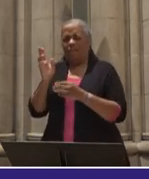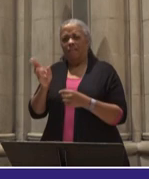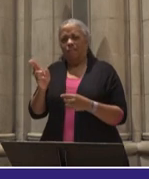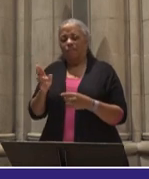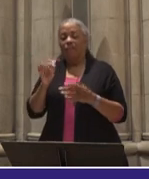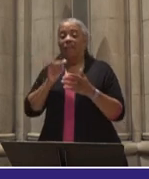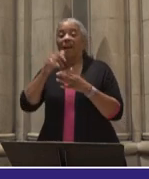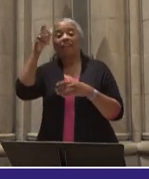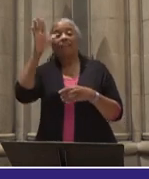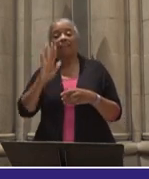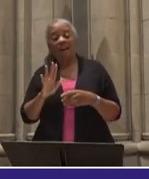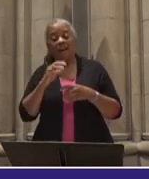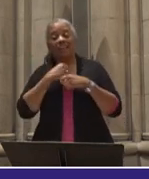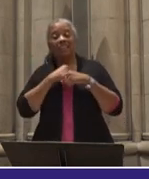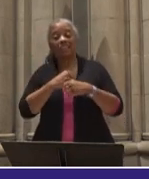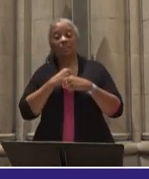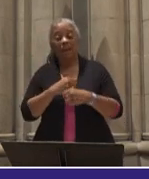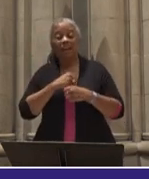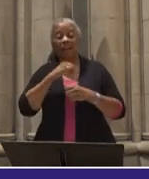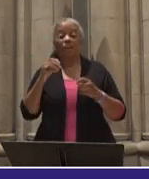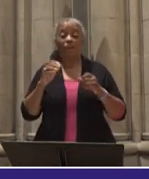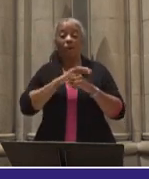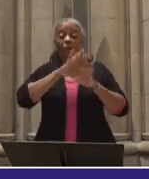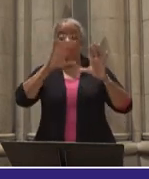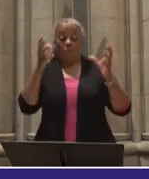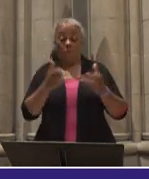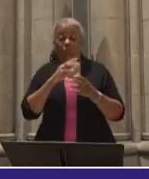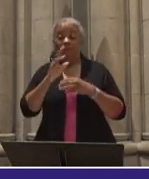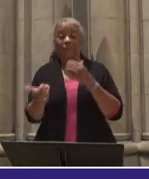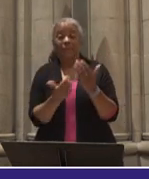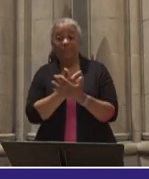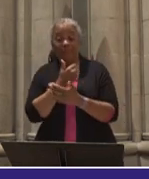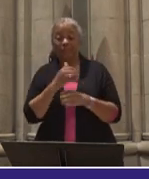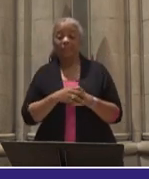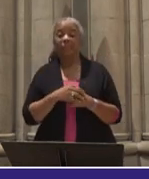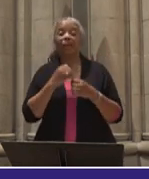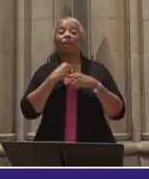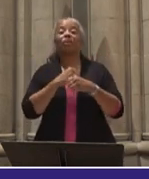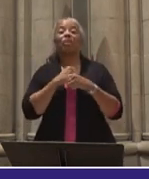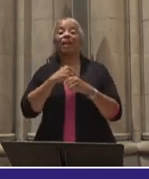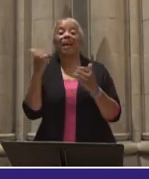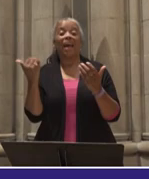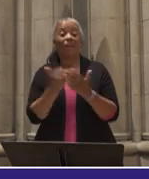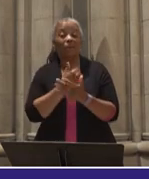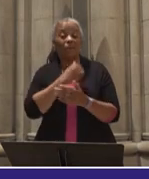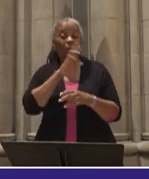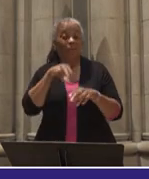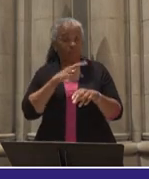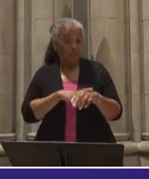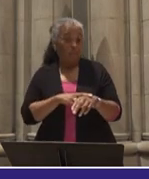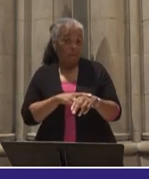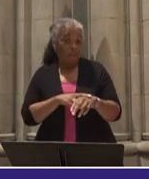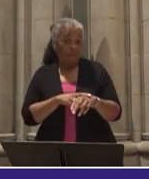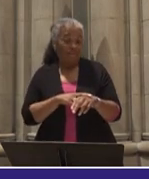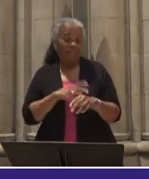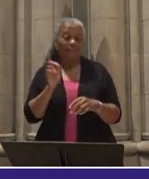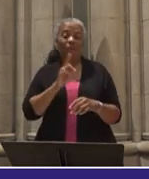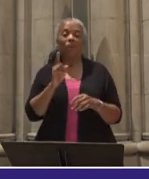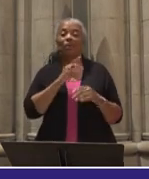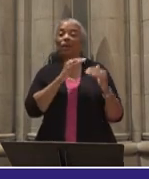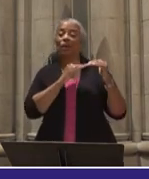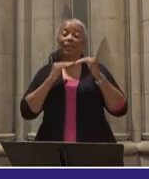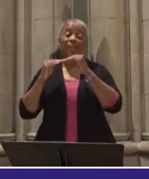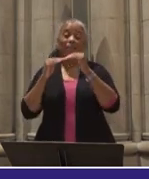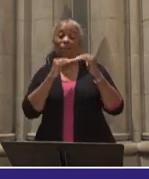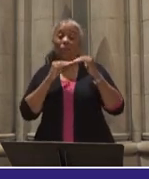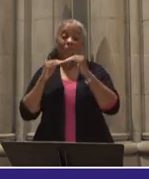which God is making the whole world new, thus creating a new normal, if you will, where there is